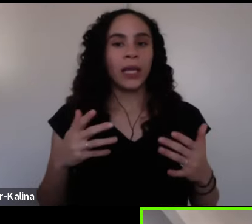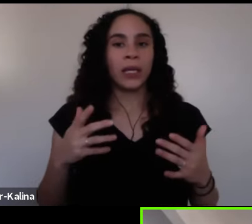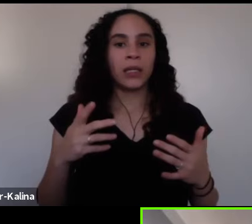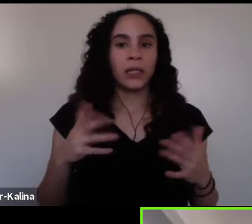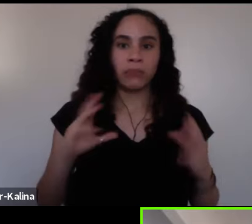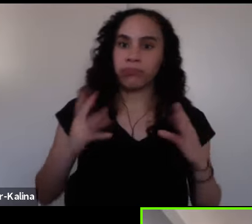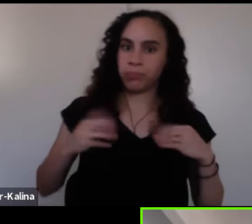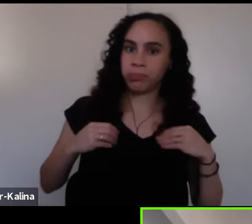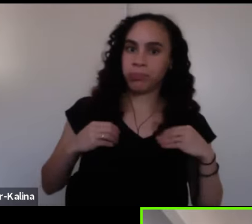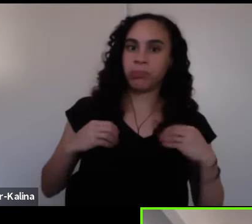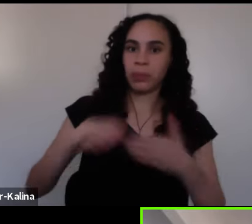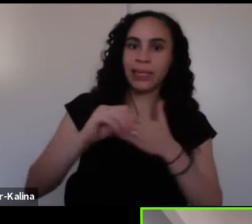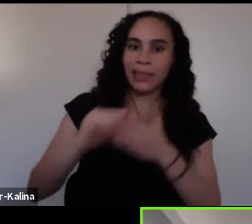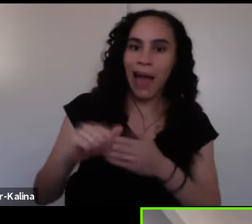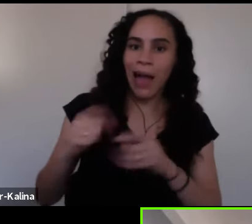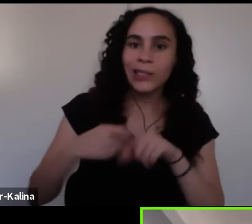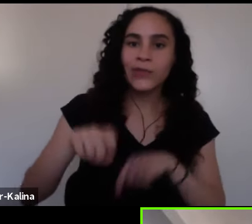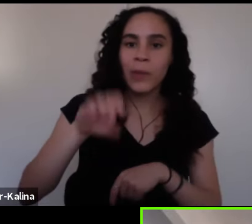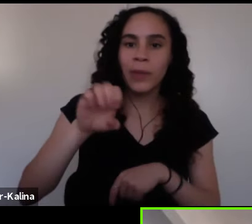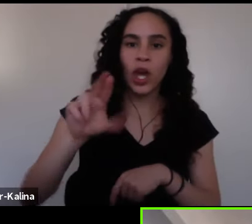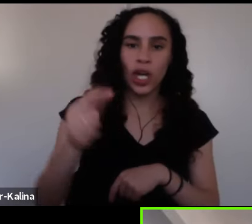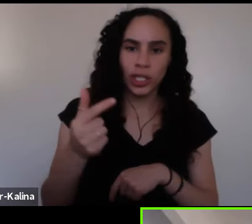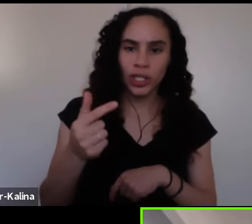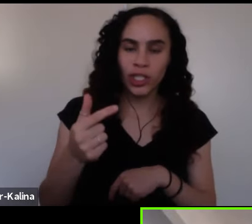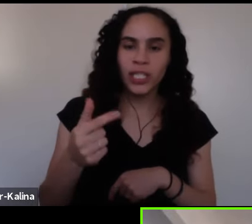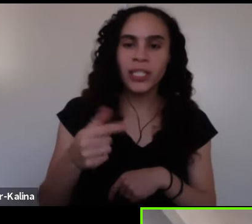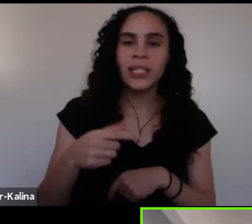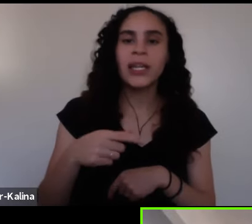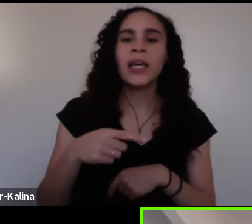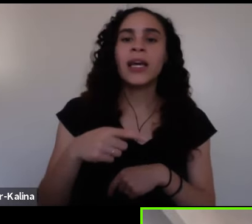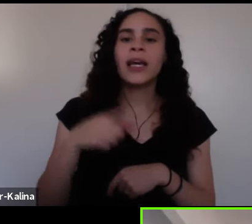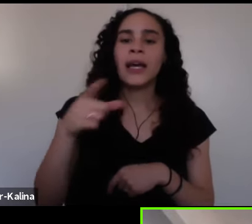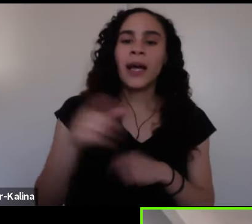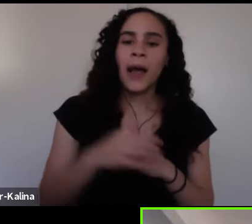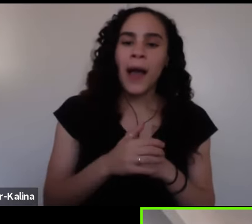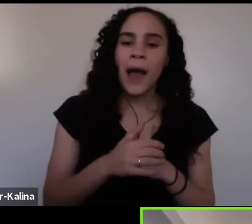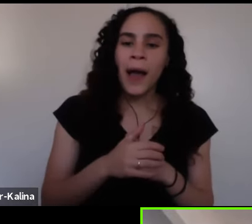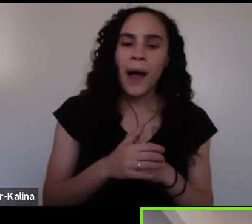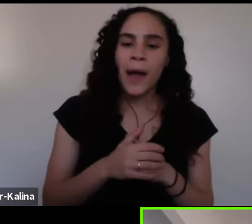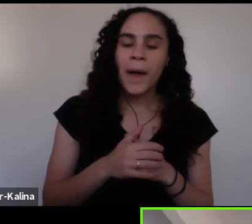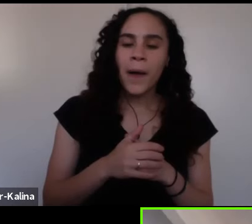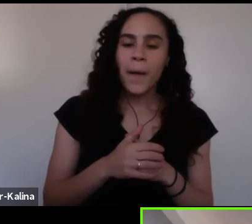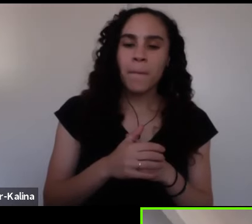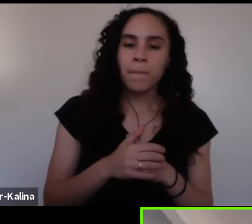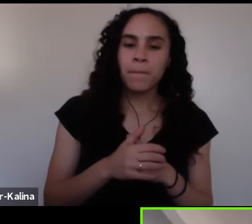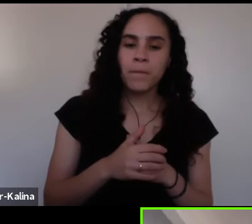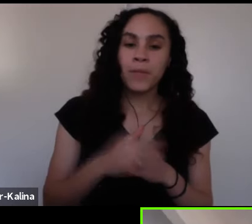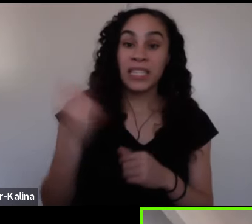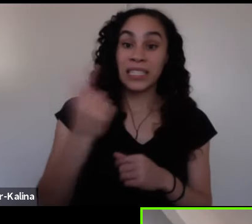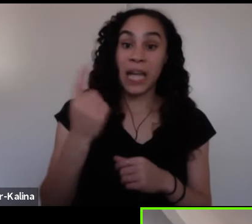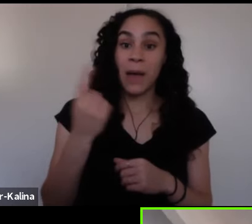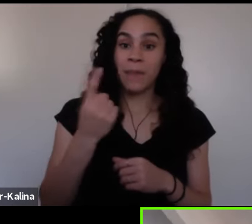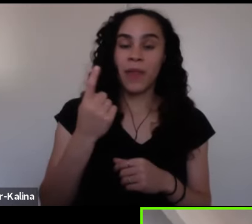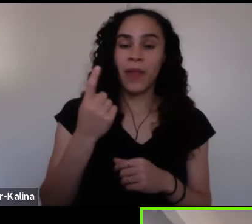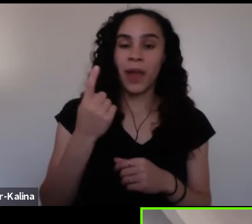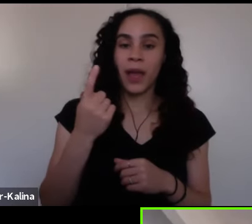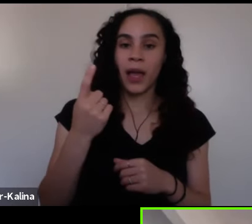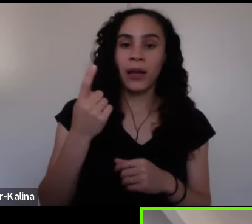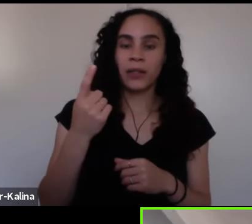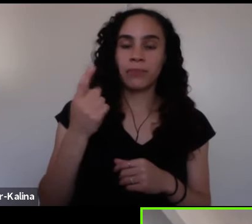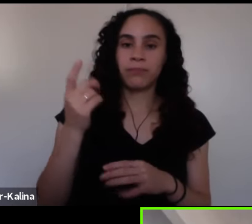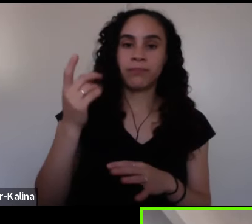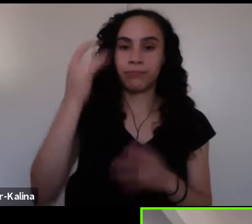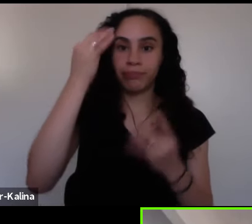networks. You know, one of the things that makes our affinity networks different, and this was something that was thought about way before